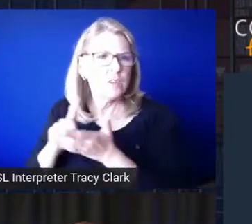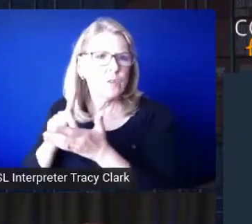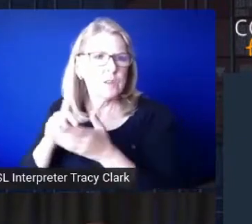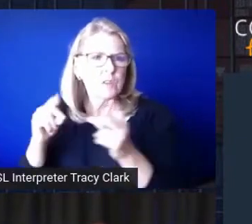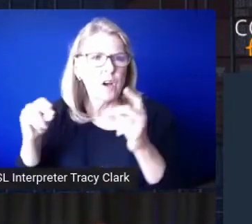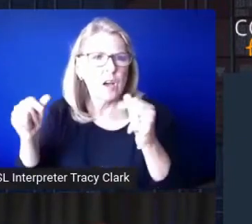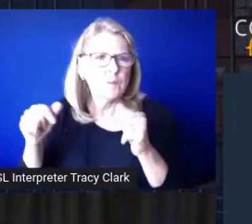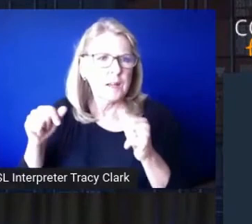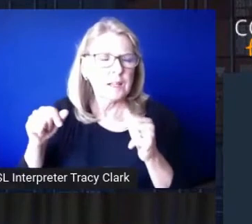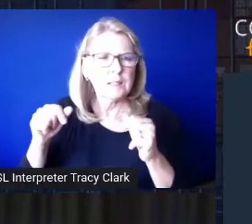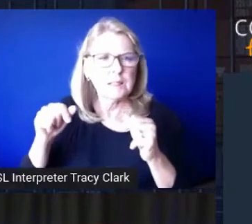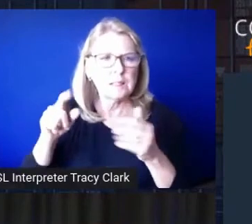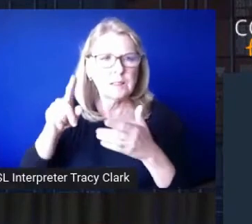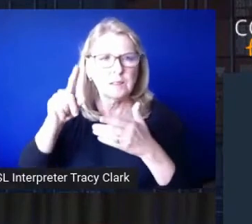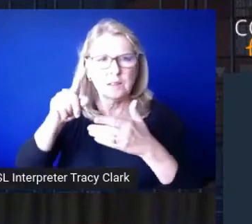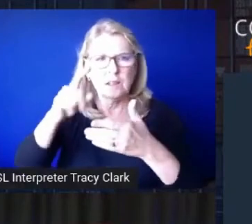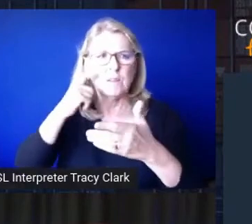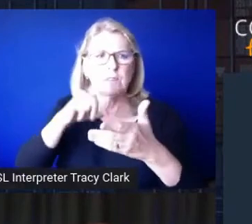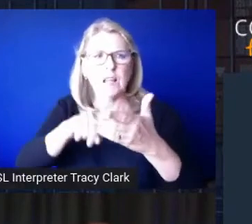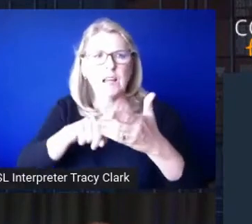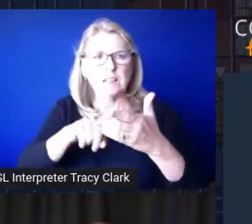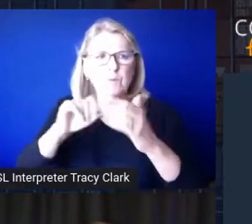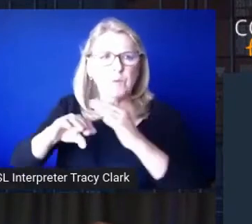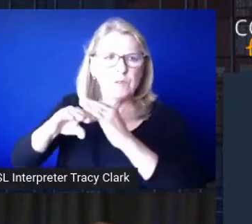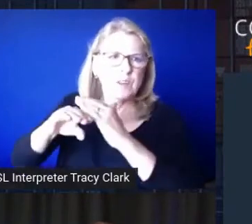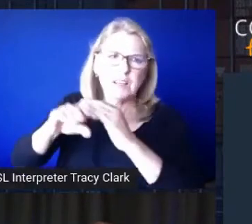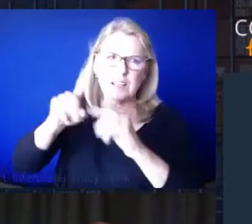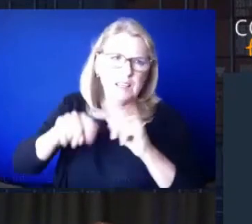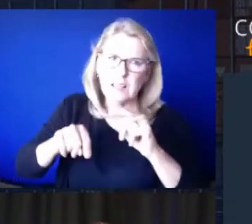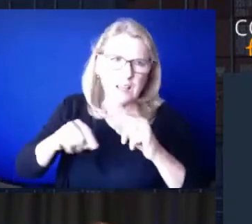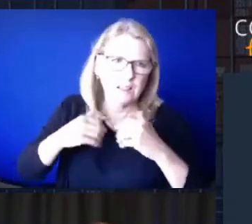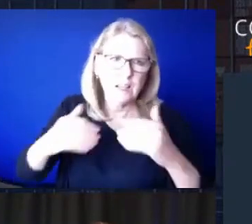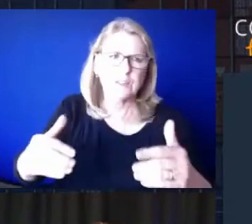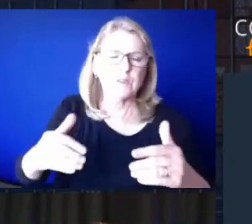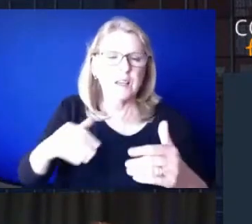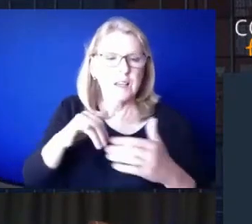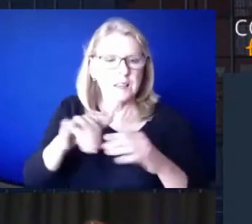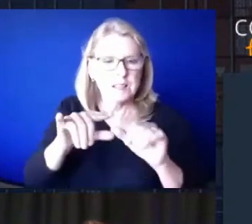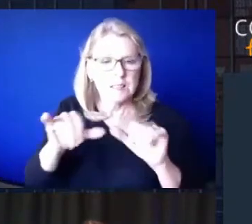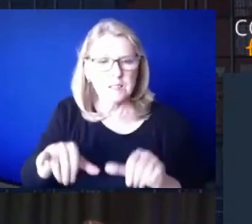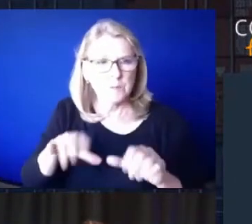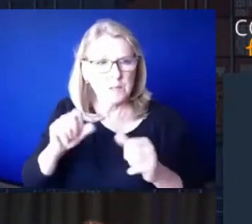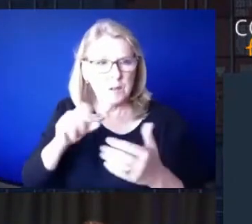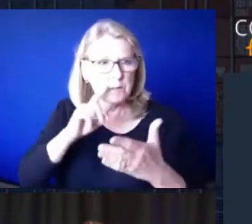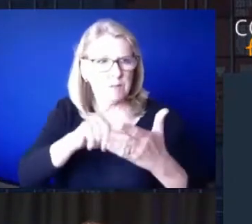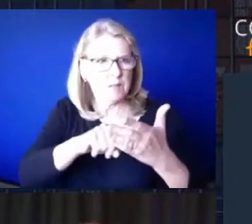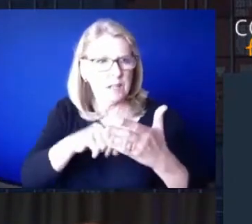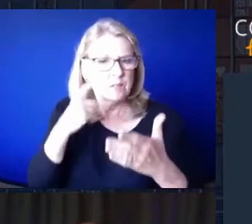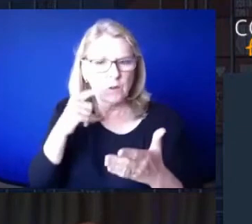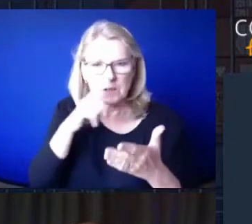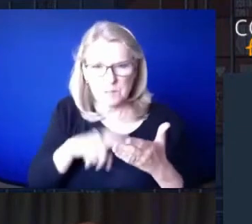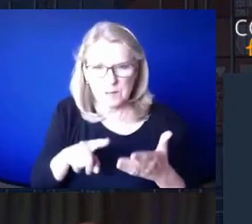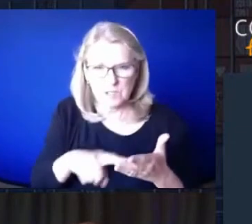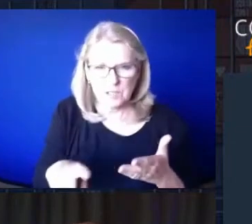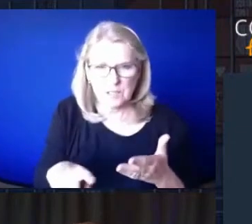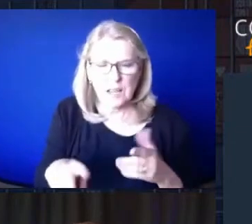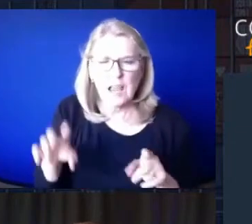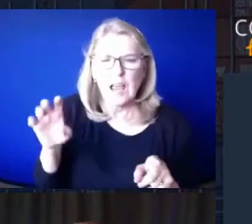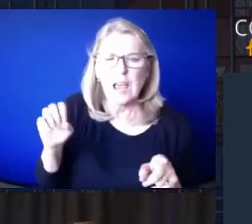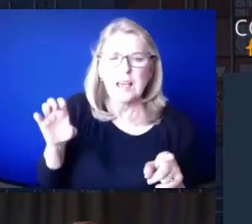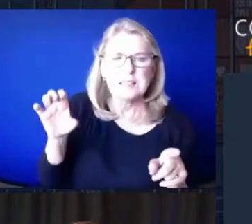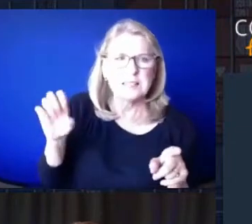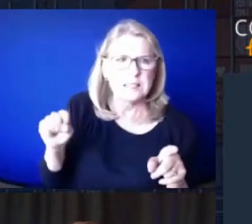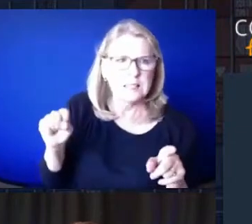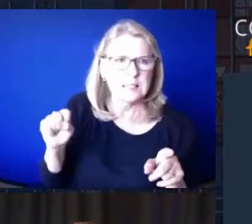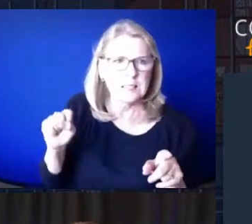and it's prevented from being executed, and that system can be flagged for inspection. And so SE/Linux is protecting that at